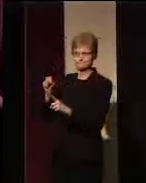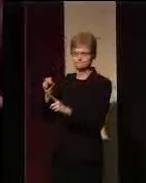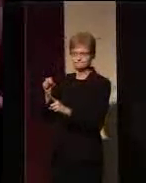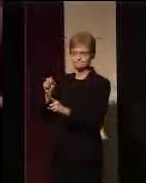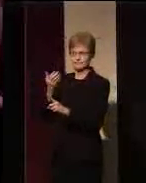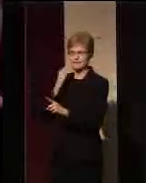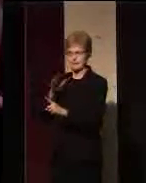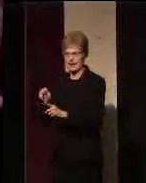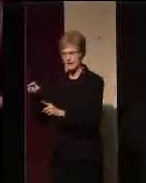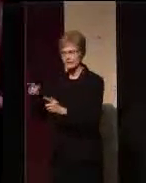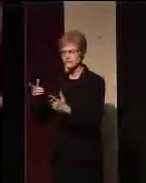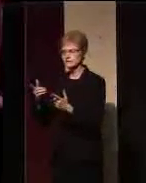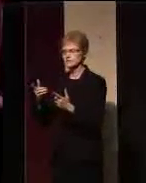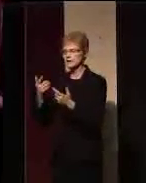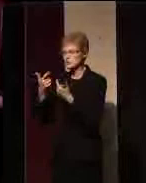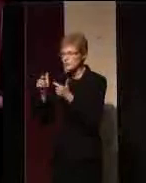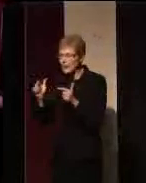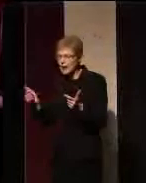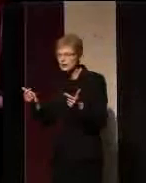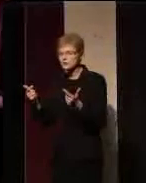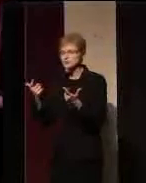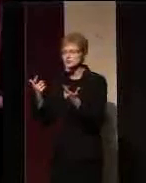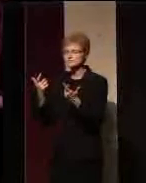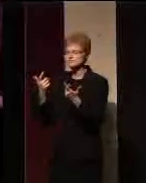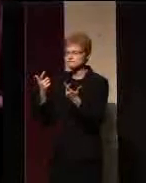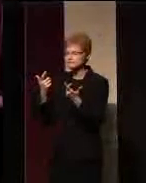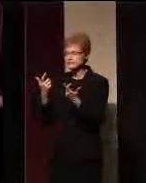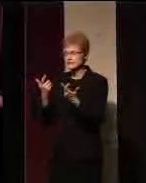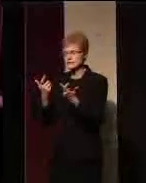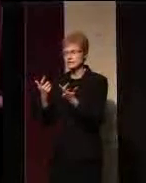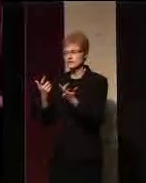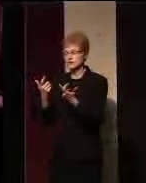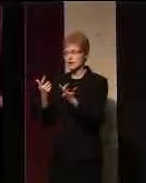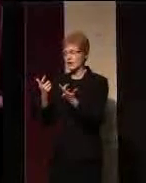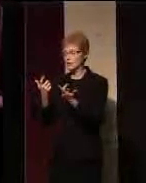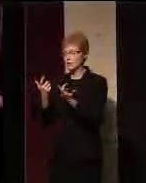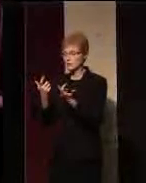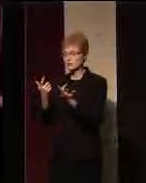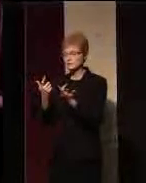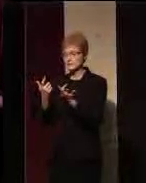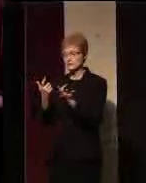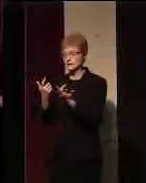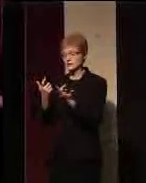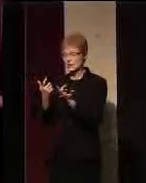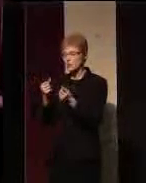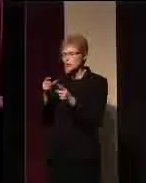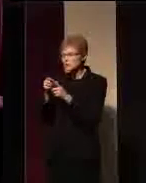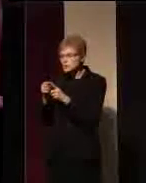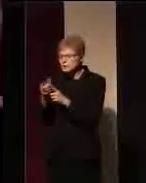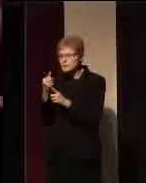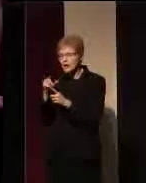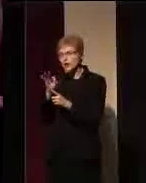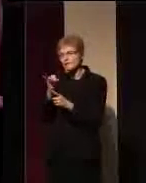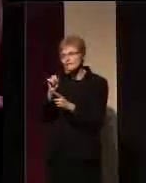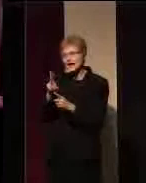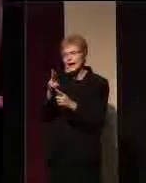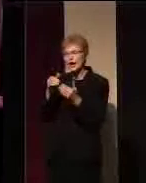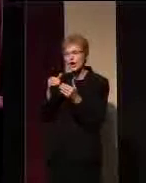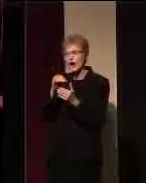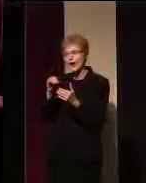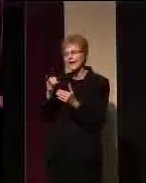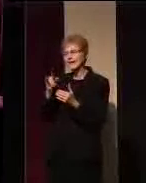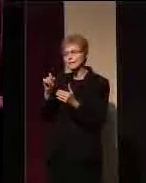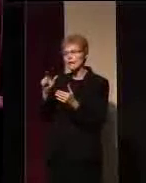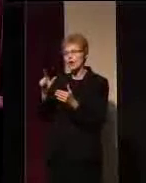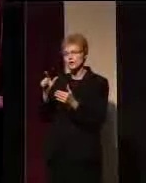to be pretty subtle. Would folks in the advocacy accept going to fair and impartial? That's really what you're trying to teach people.